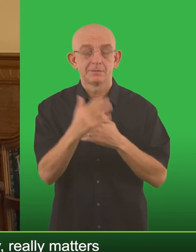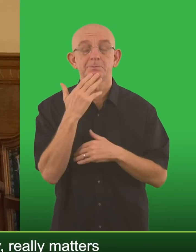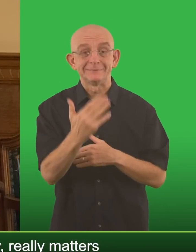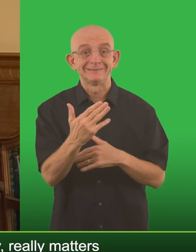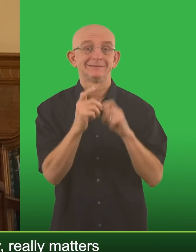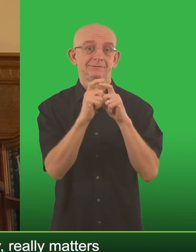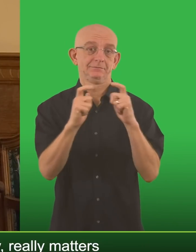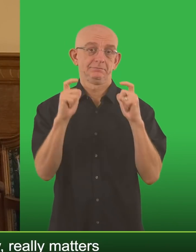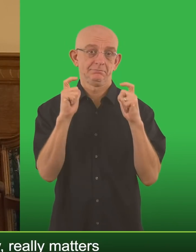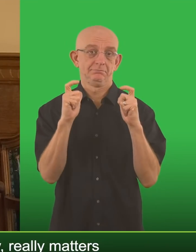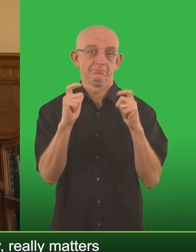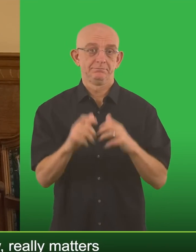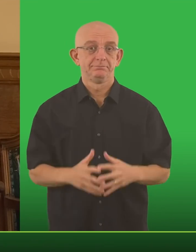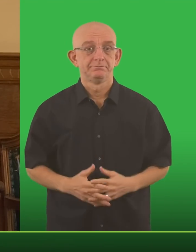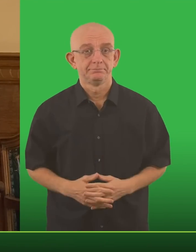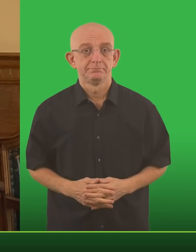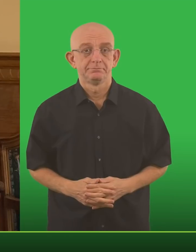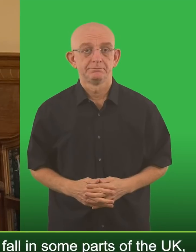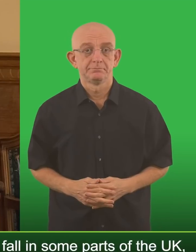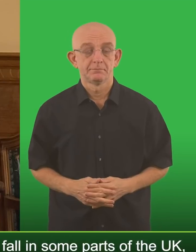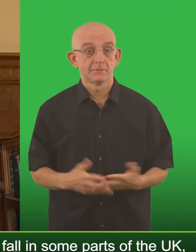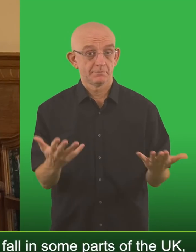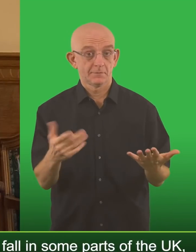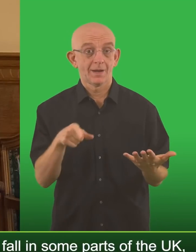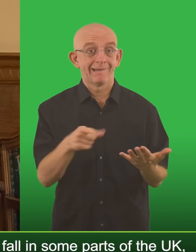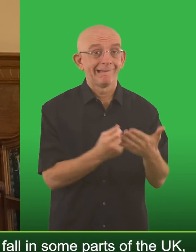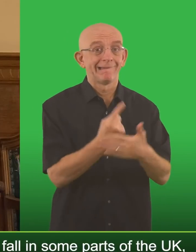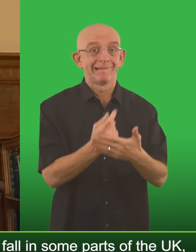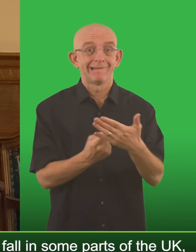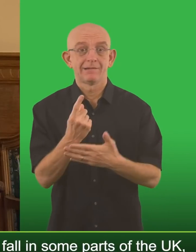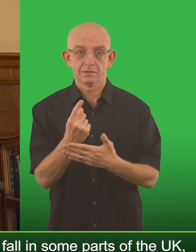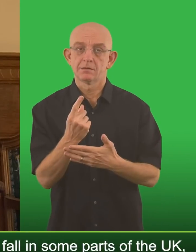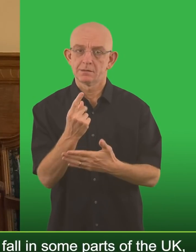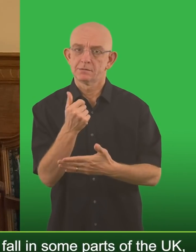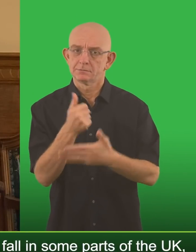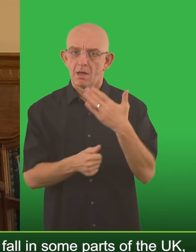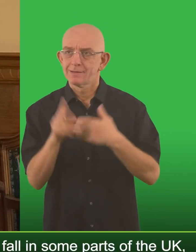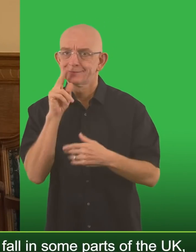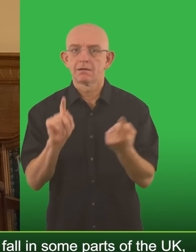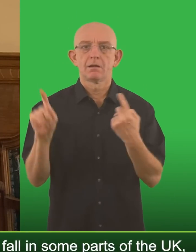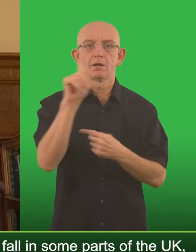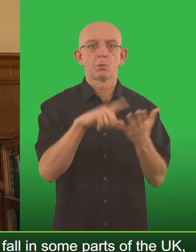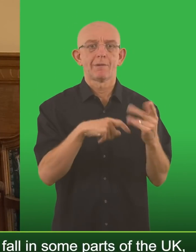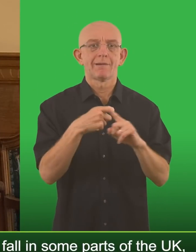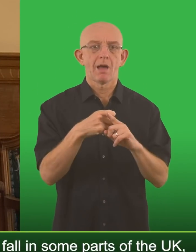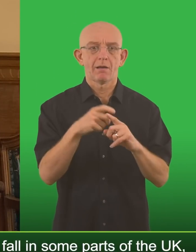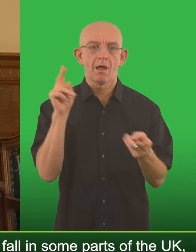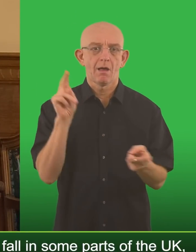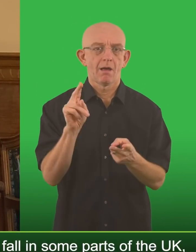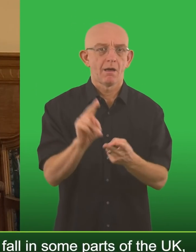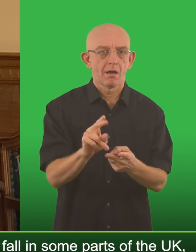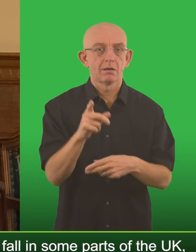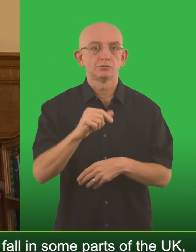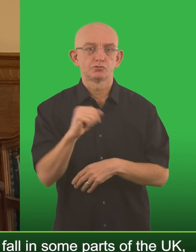if indoors, wear a mask, please. All that said, incidence is definitively beginning to fall in